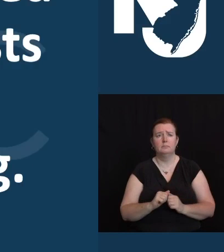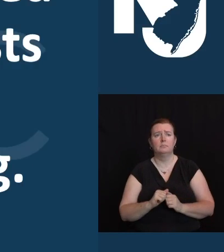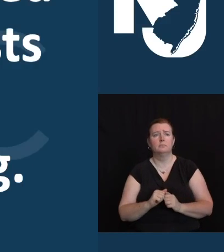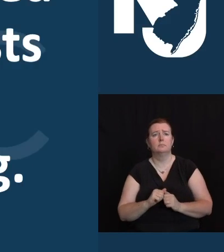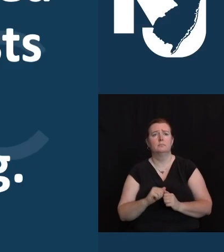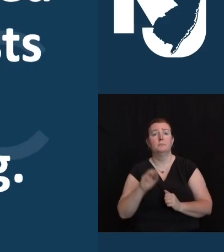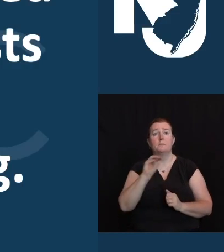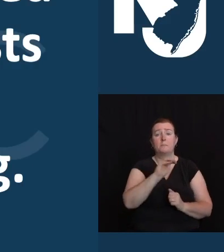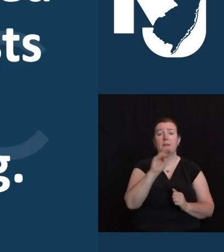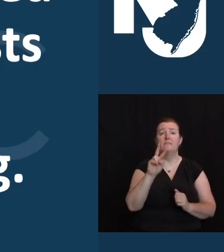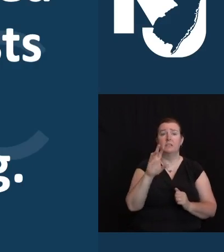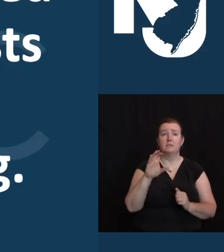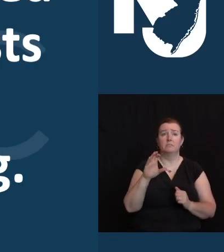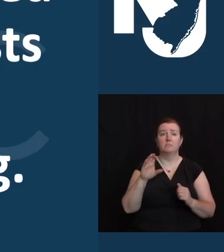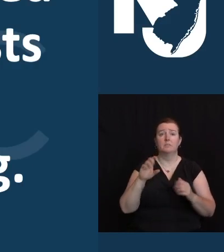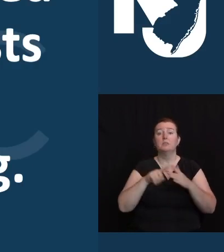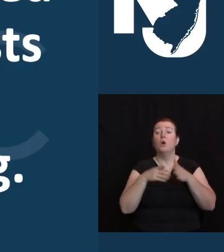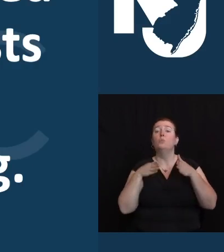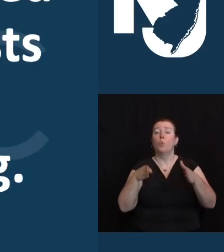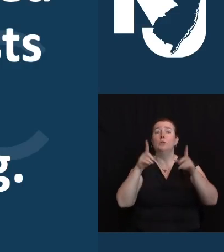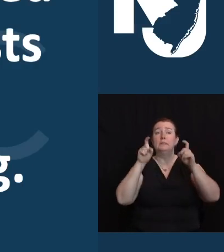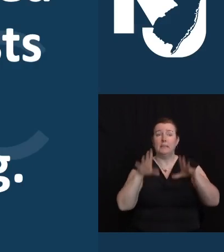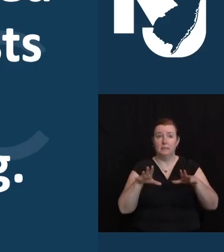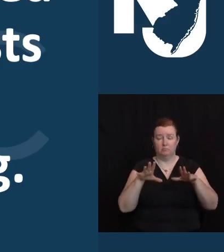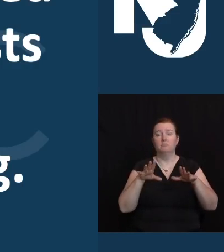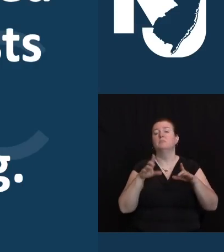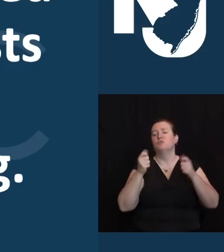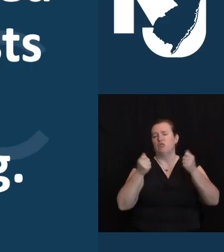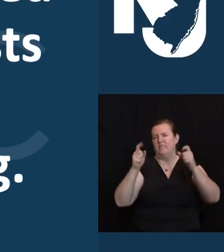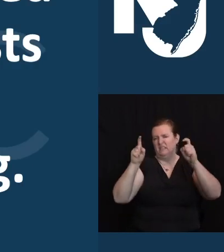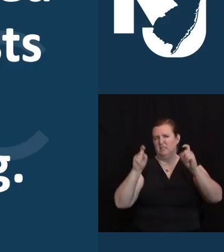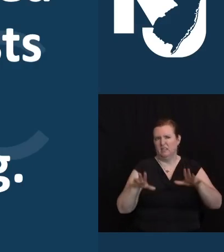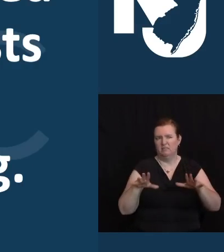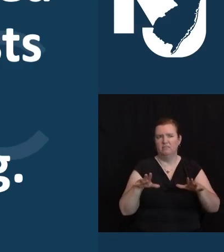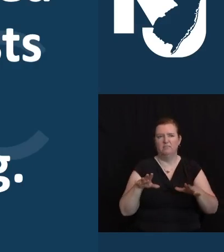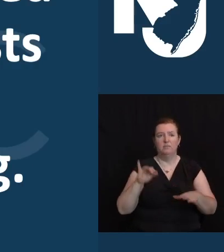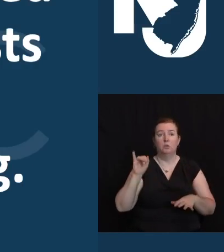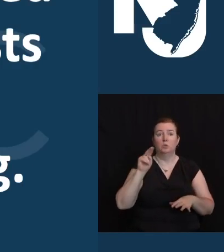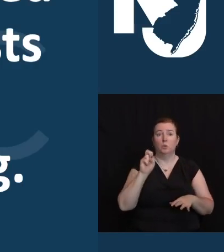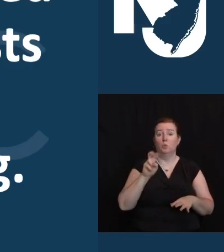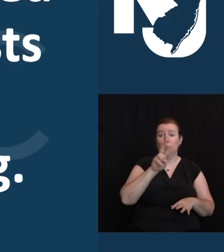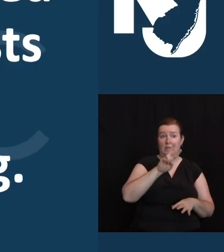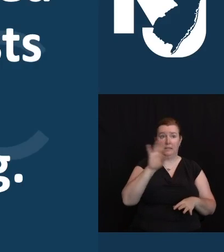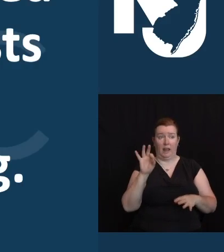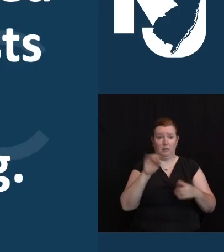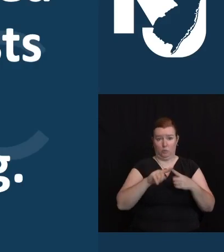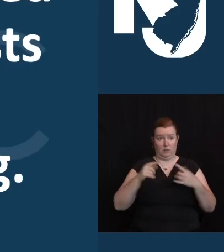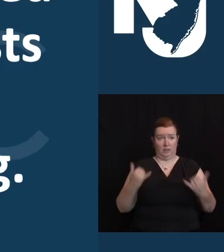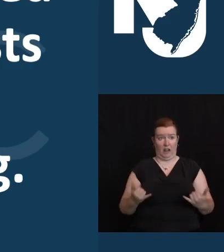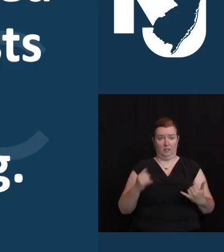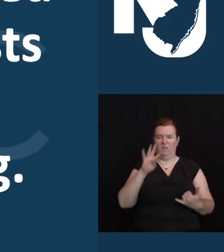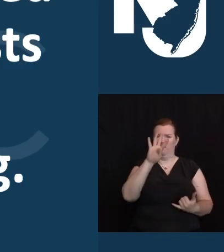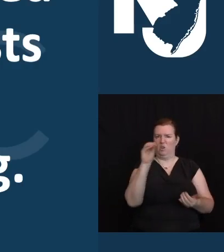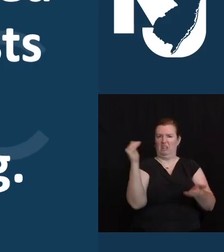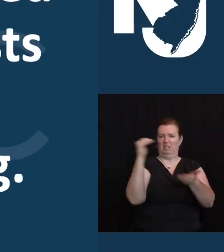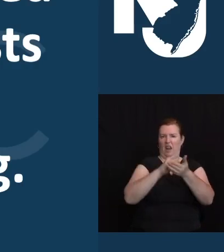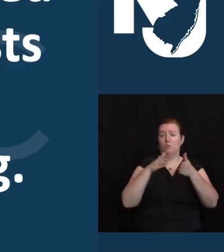road tests on June 29th, nearly 40,000 tests have been administered,